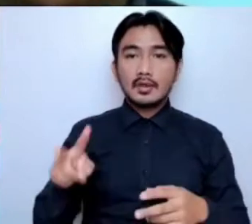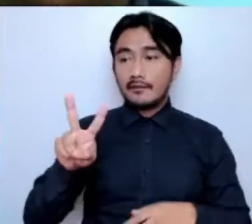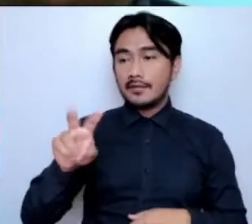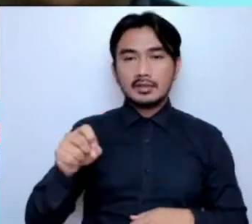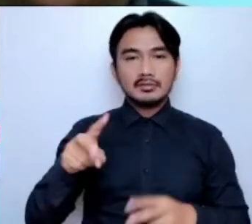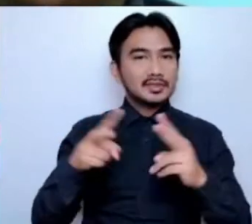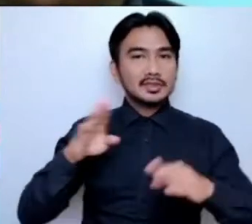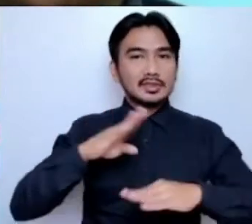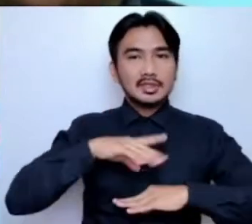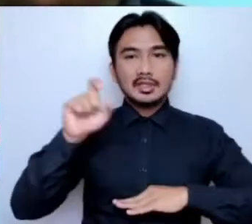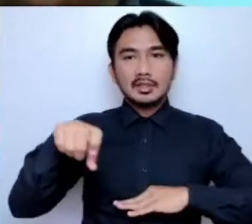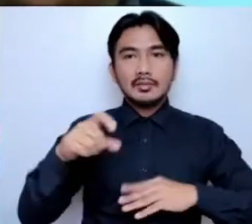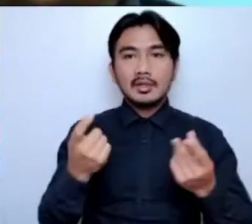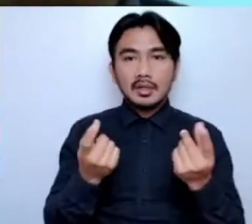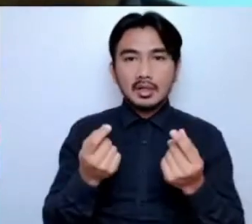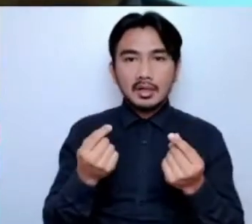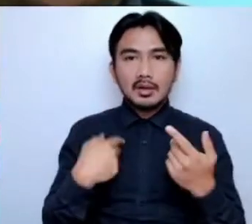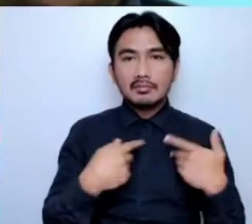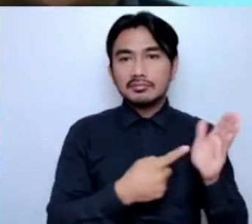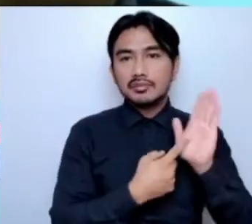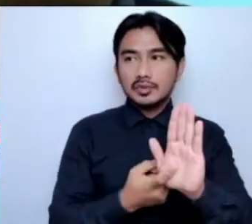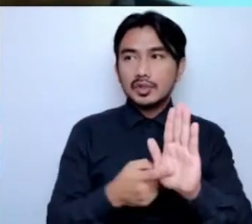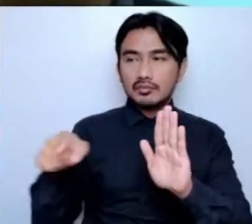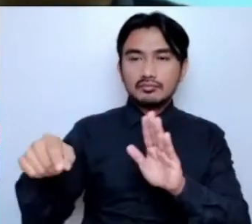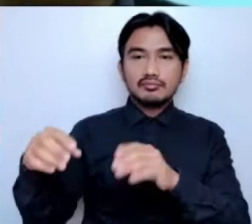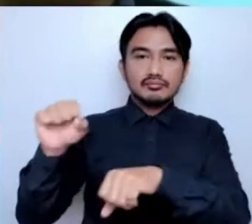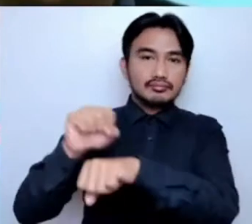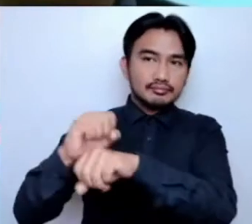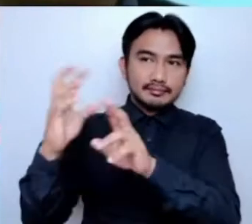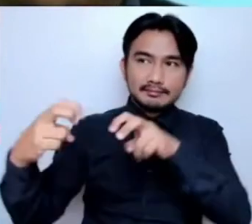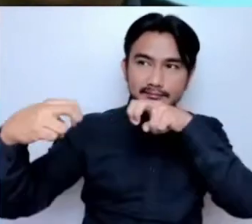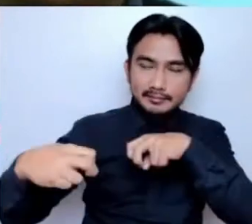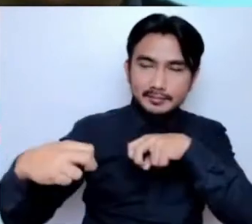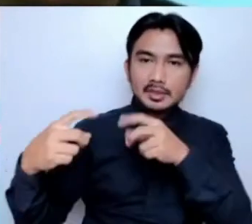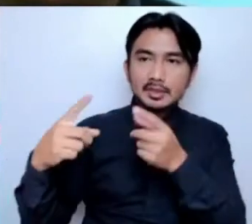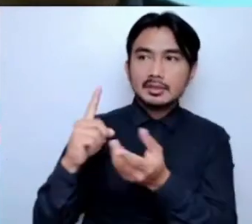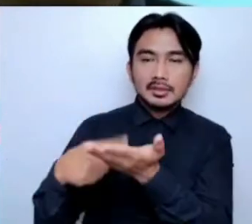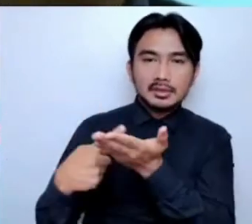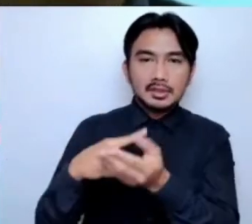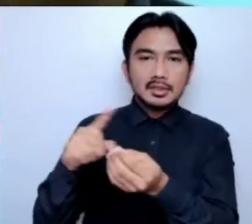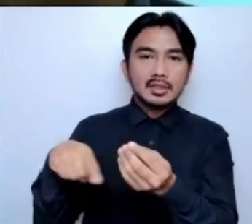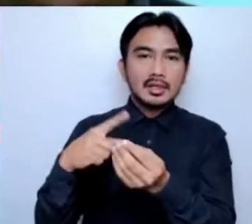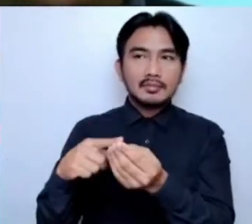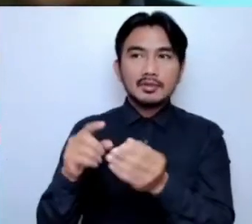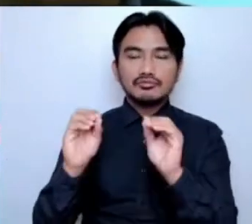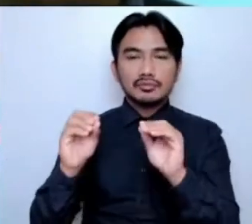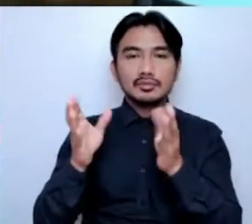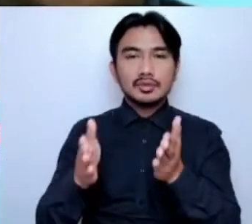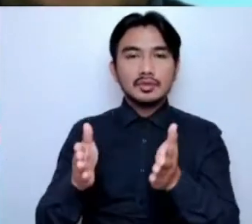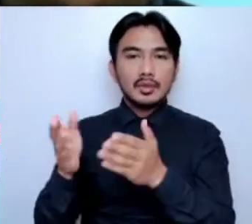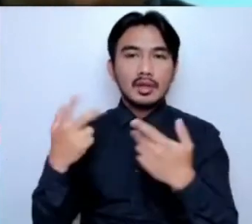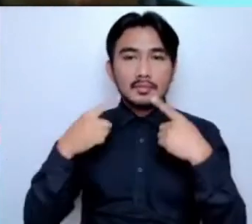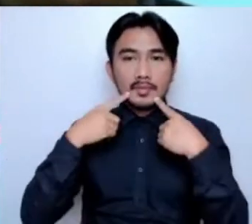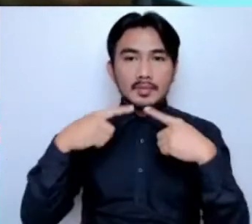able to model and discuss with your colleagues consistent application of teaching practices that successfully motivate